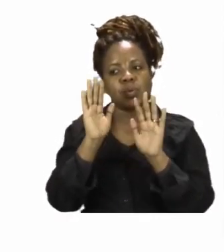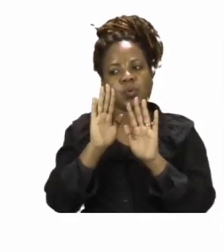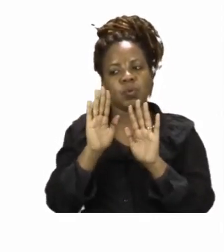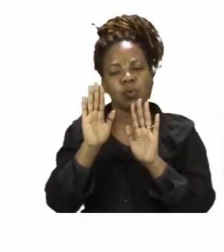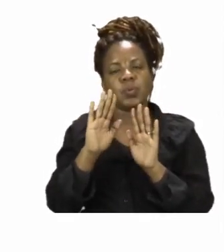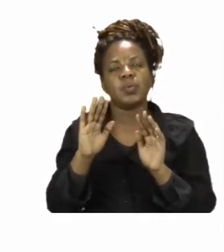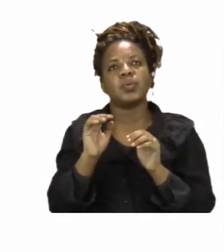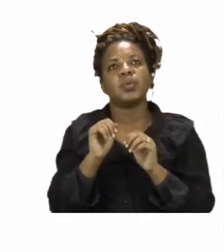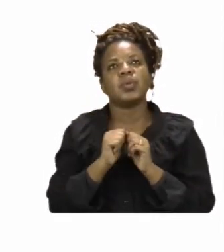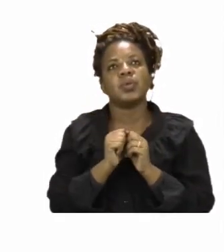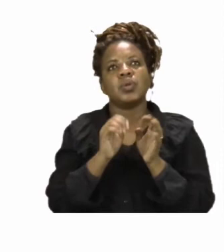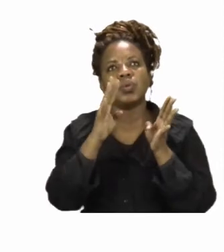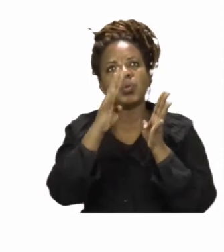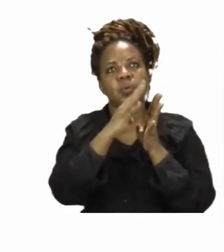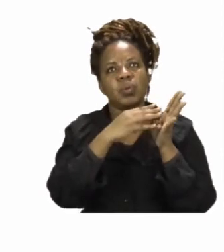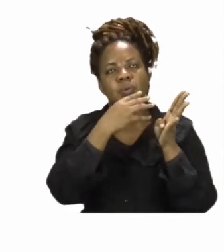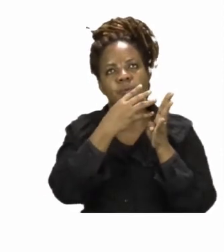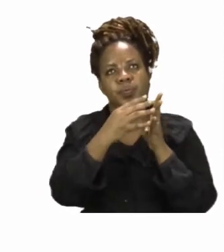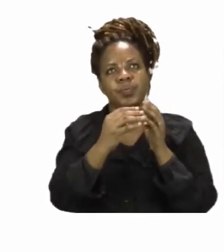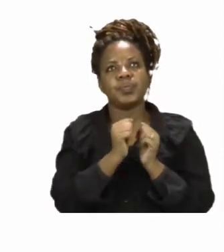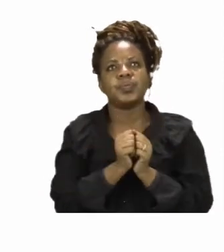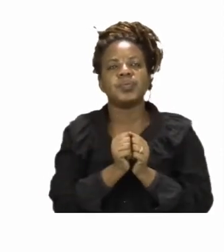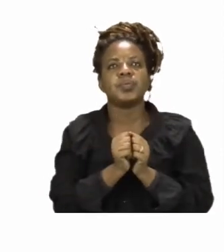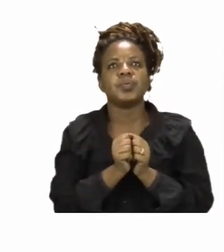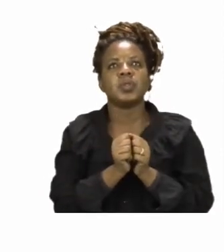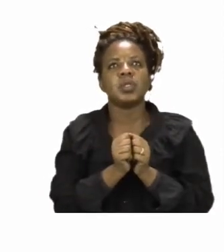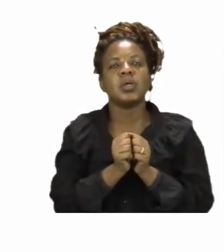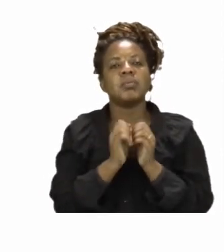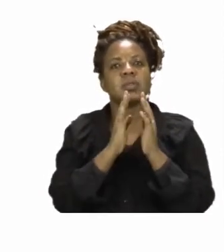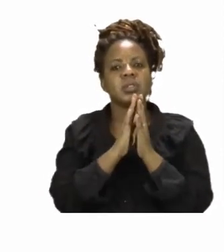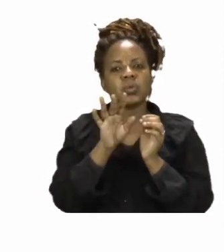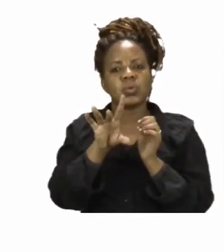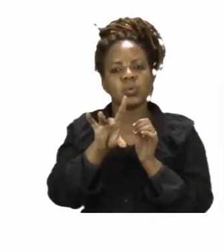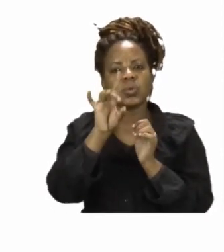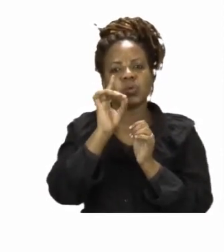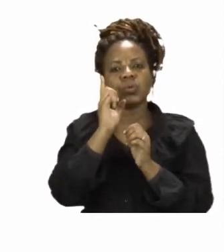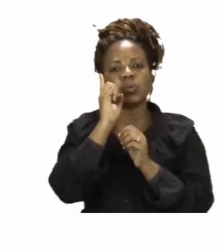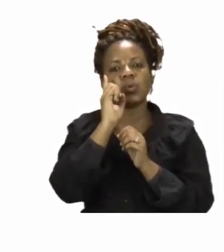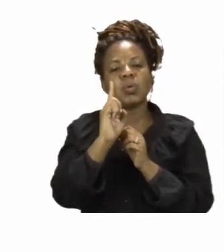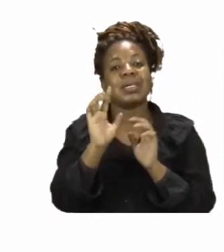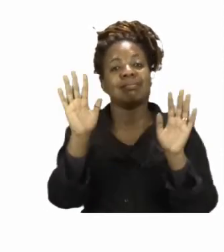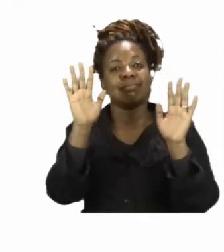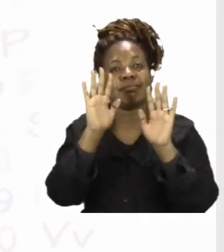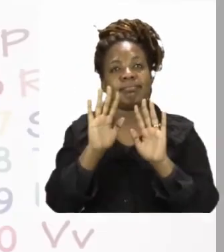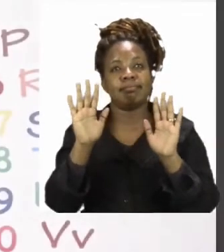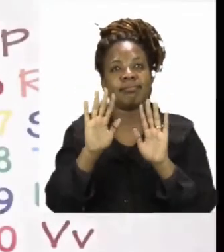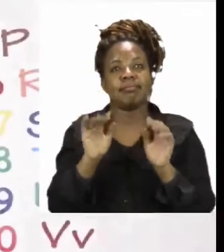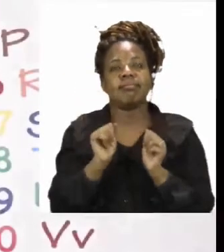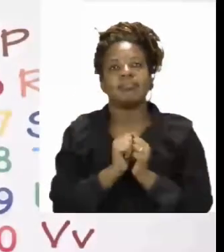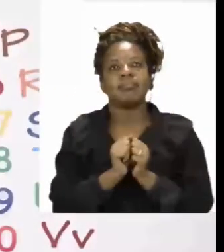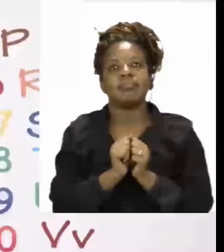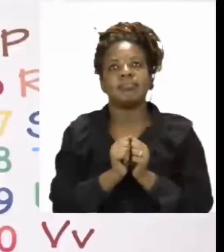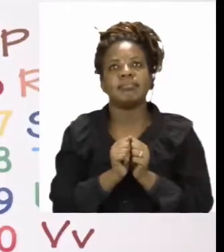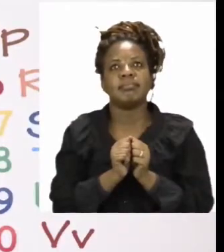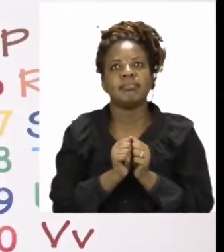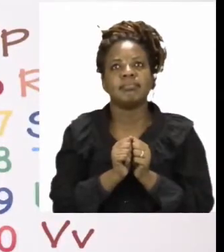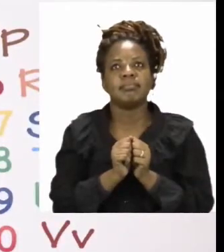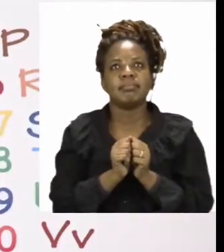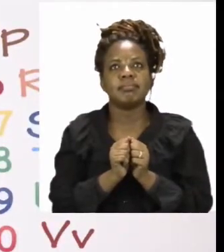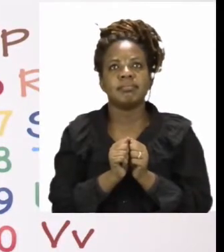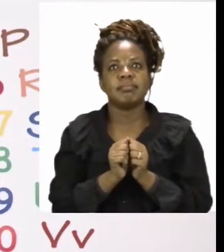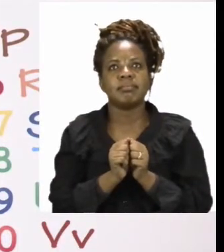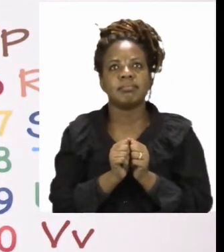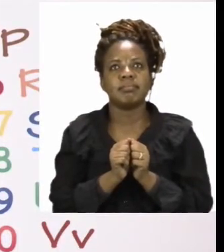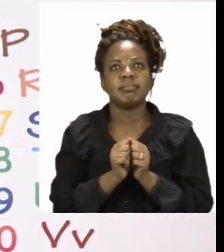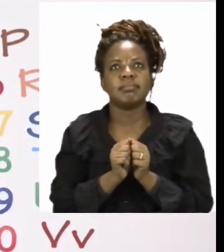we are going to fill in this graph together so that you'll be able to answer the questions. So let's fill